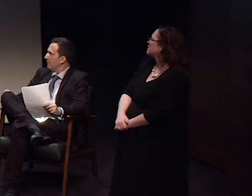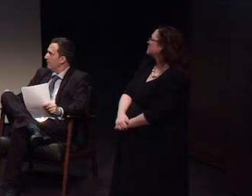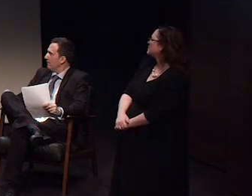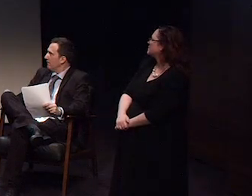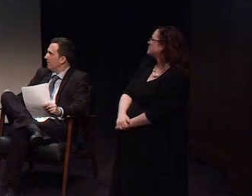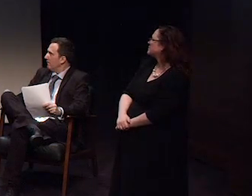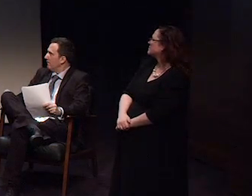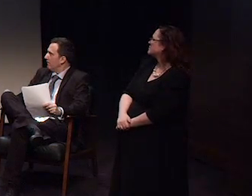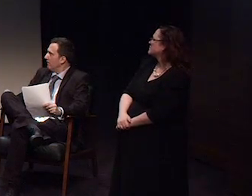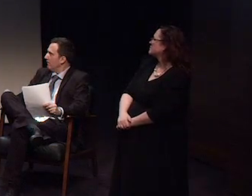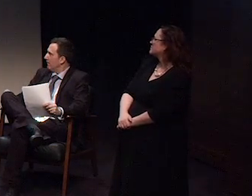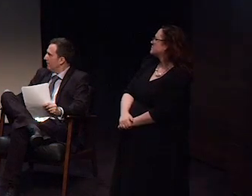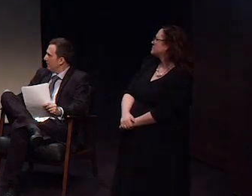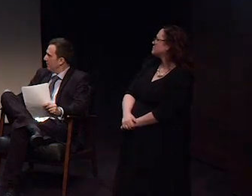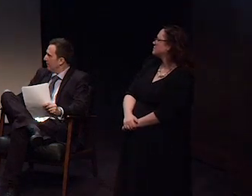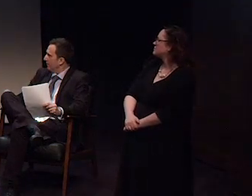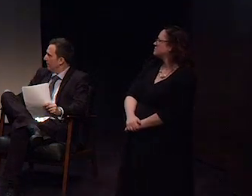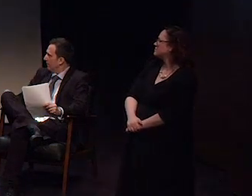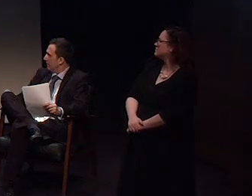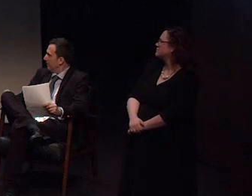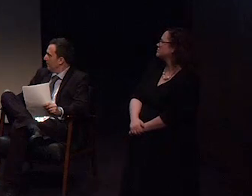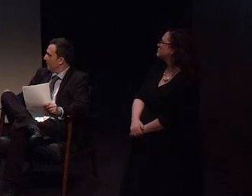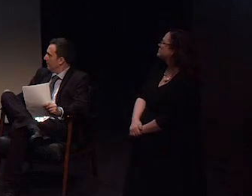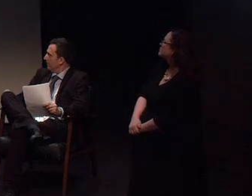secours sont en route, hein, on a déjà engagé les moyens.